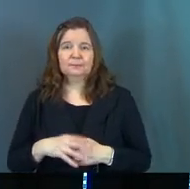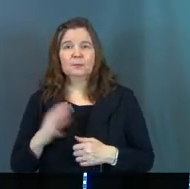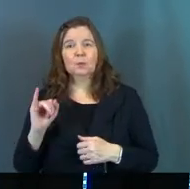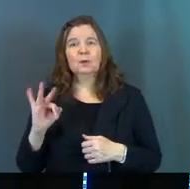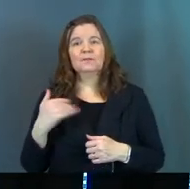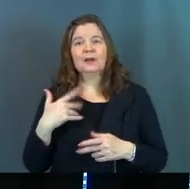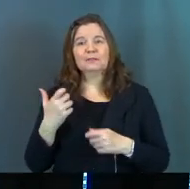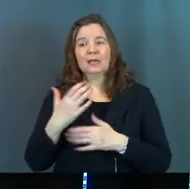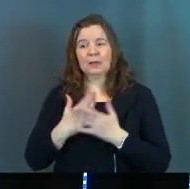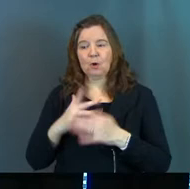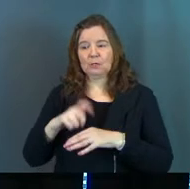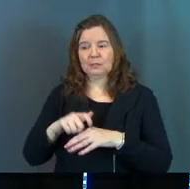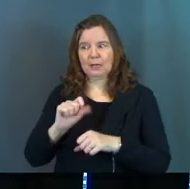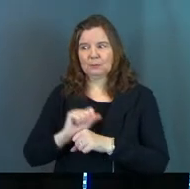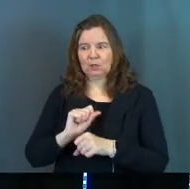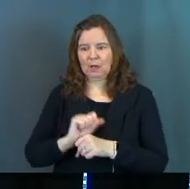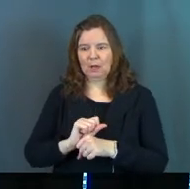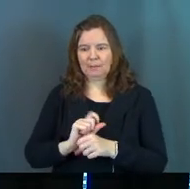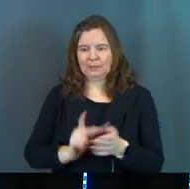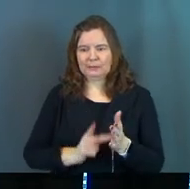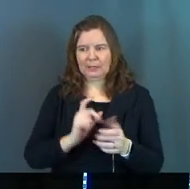What if I have to take a part-time job?